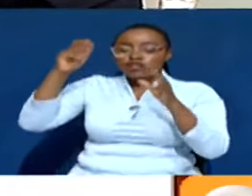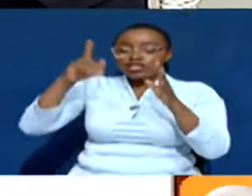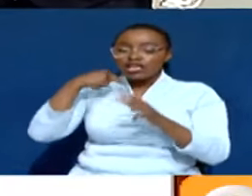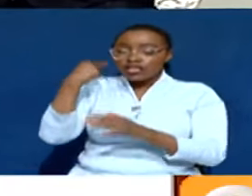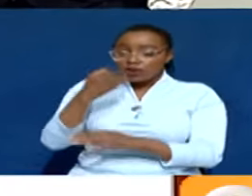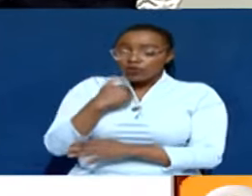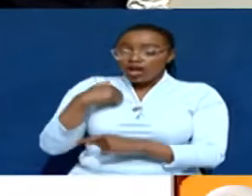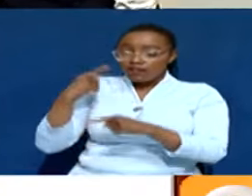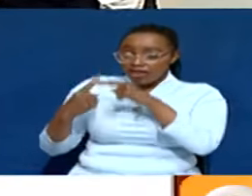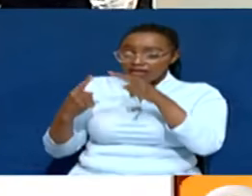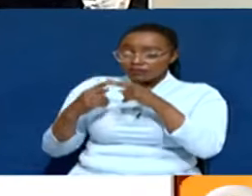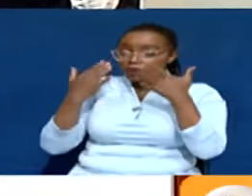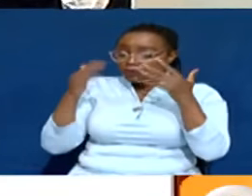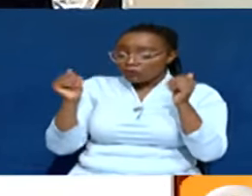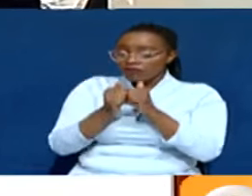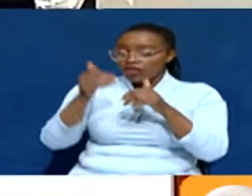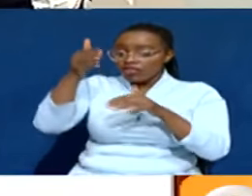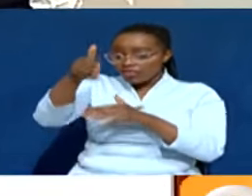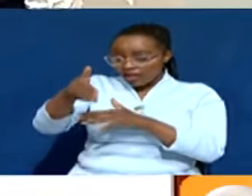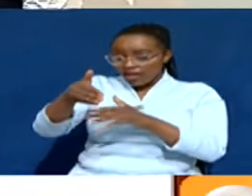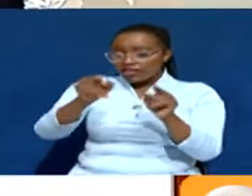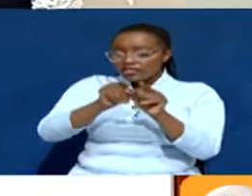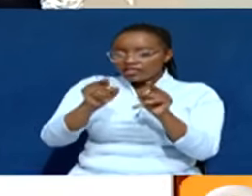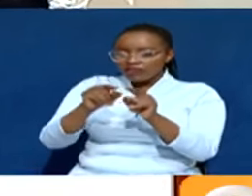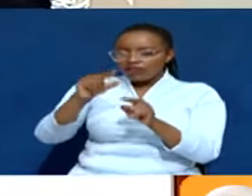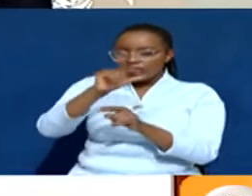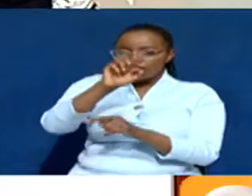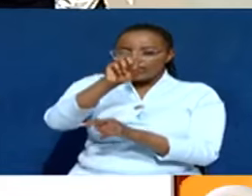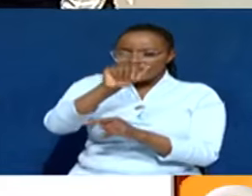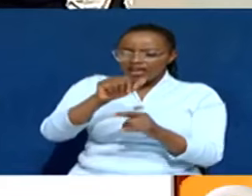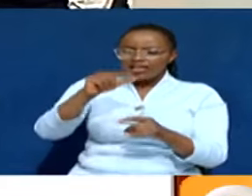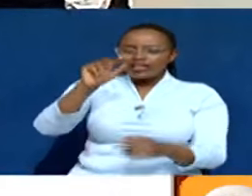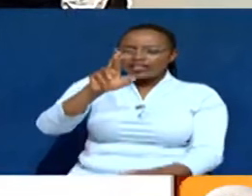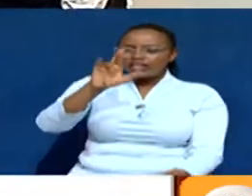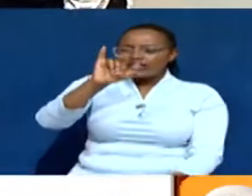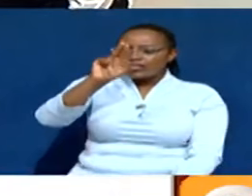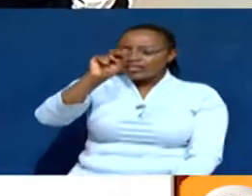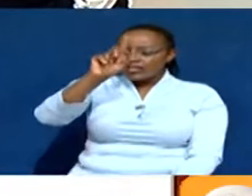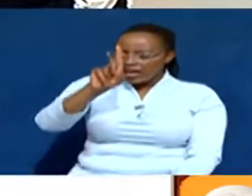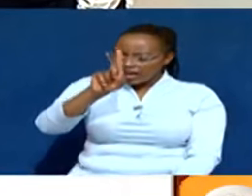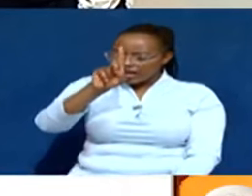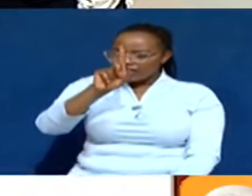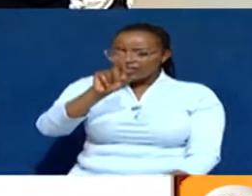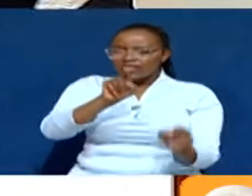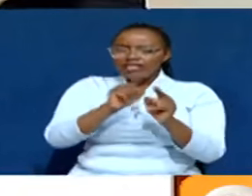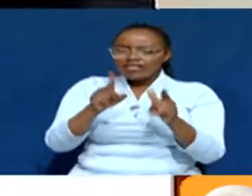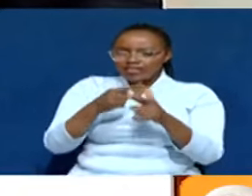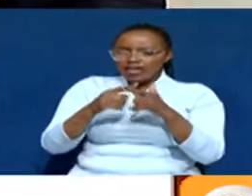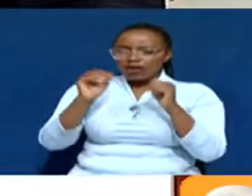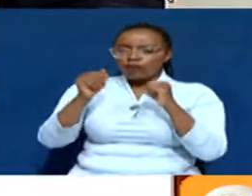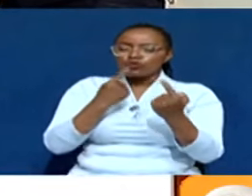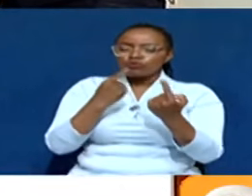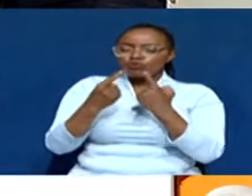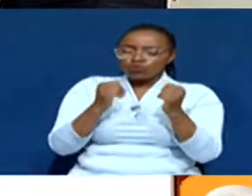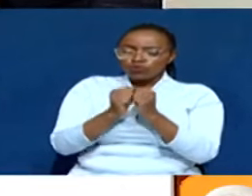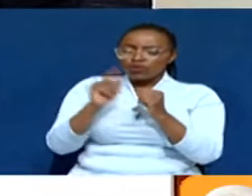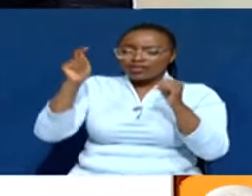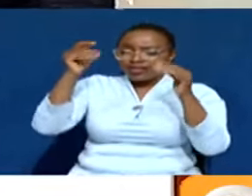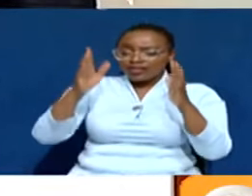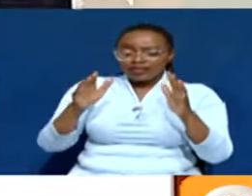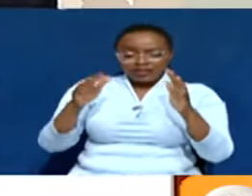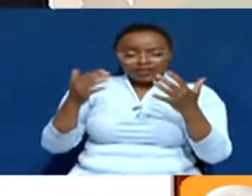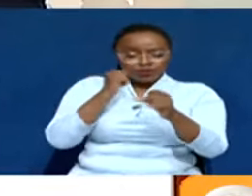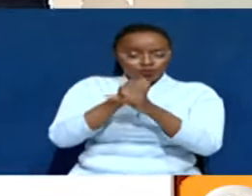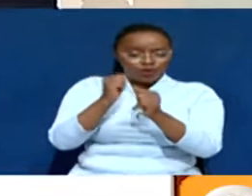have experience on the ground in Jeddah, in Riyadh, on the ground, then they'll be able to deal with Kenyans.